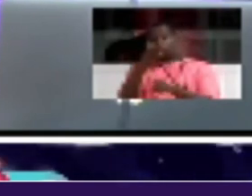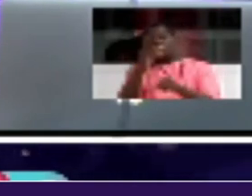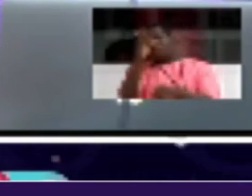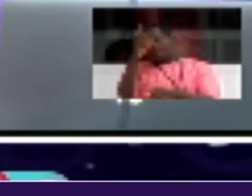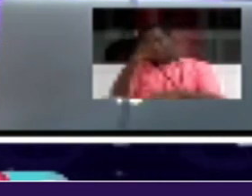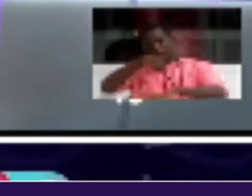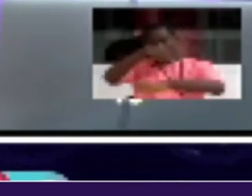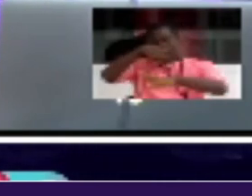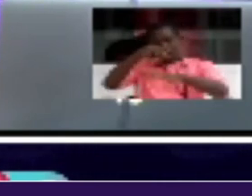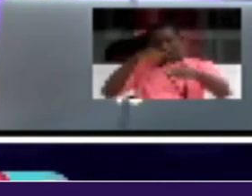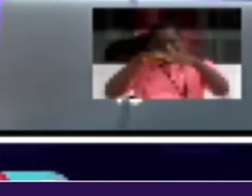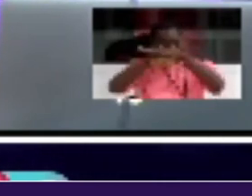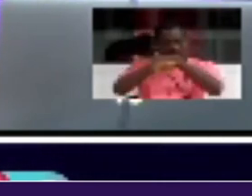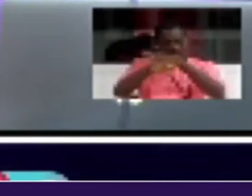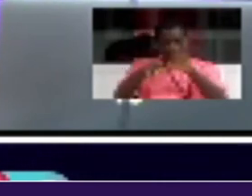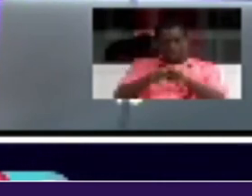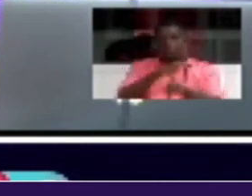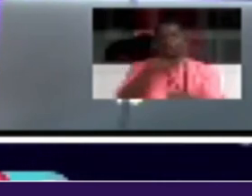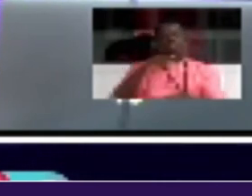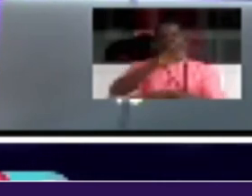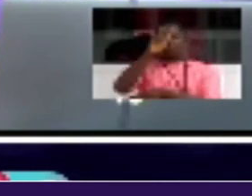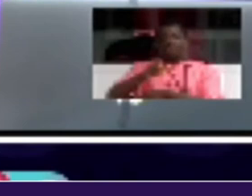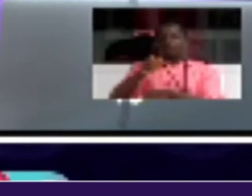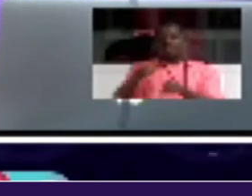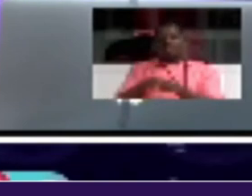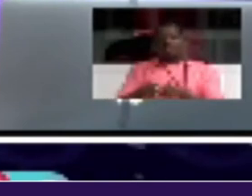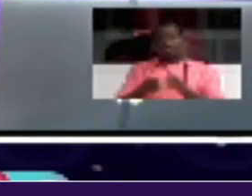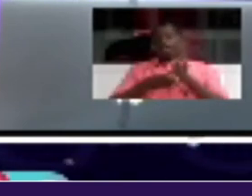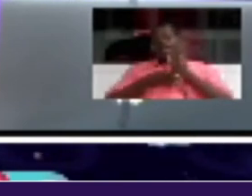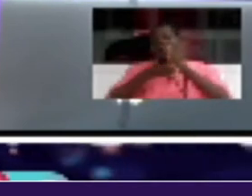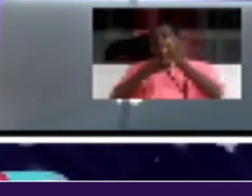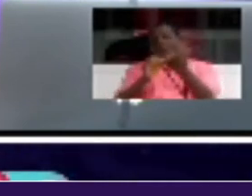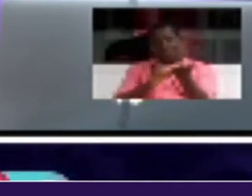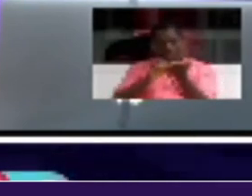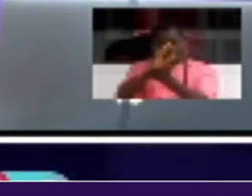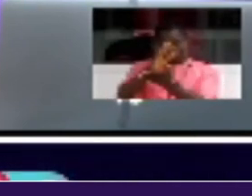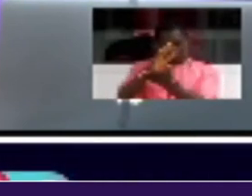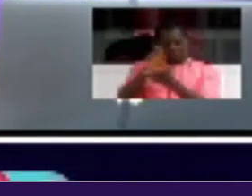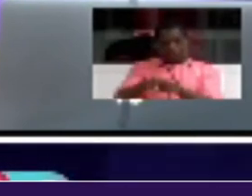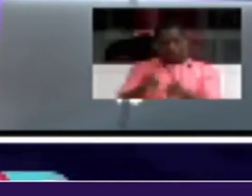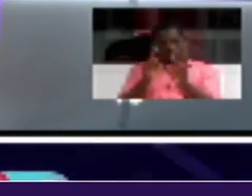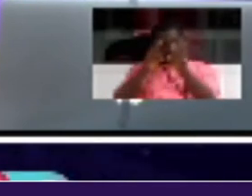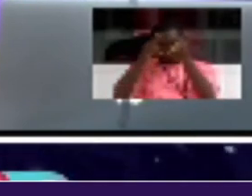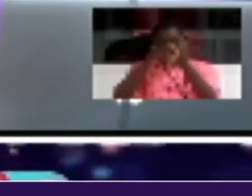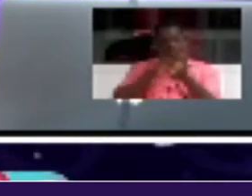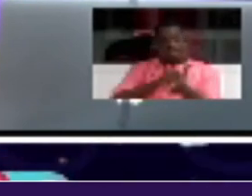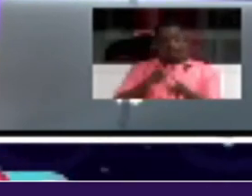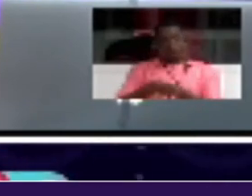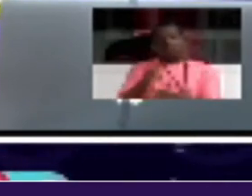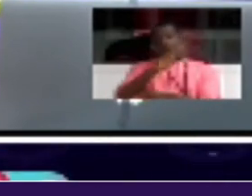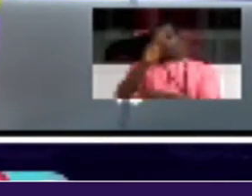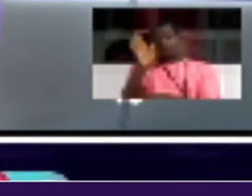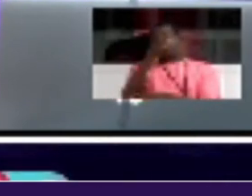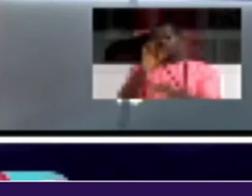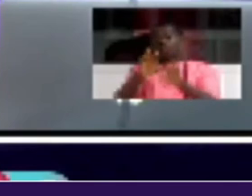to kill the person. The commander gave the order that suits him. They did not go away from the vehicle.